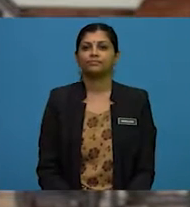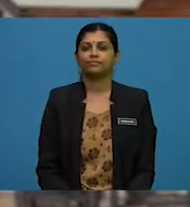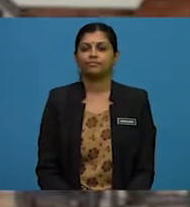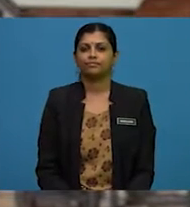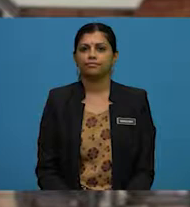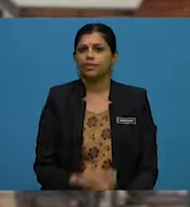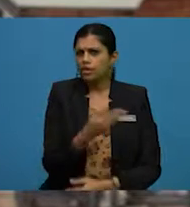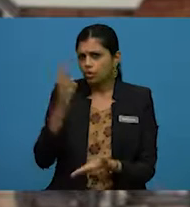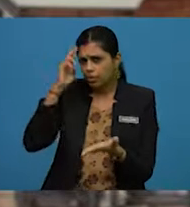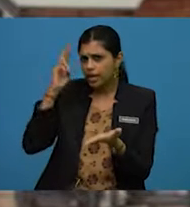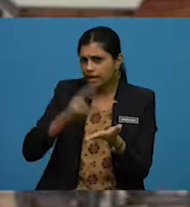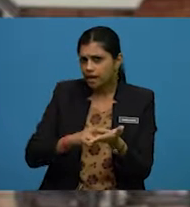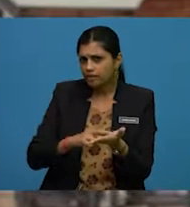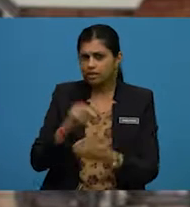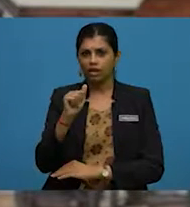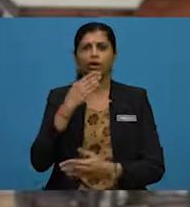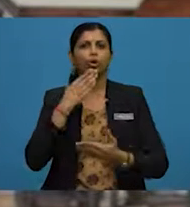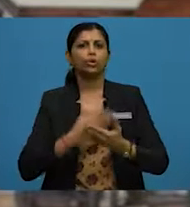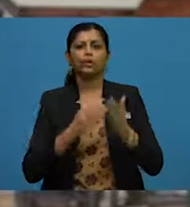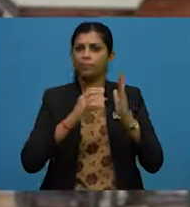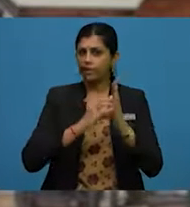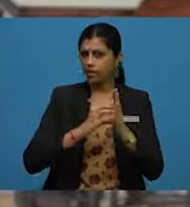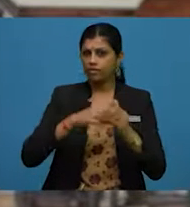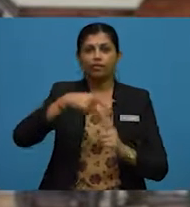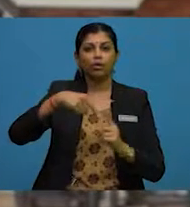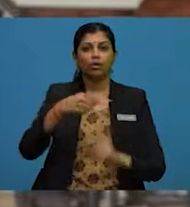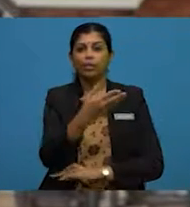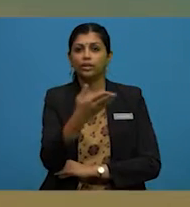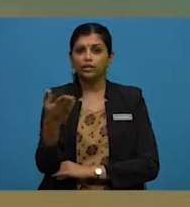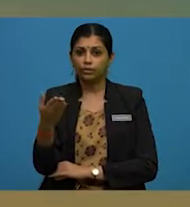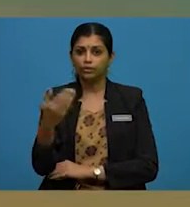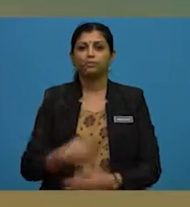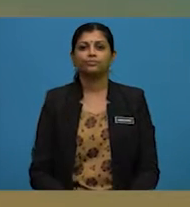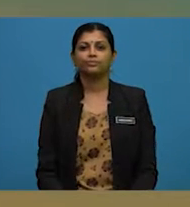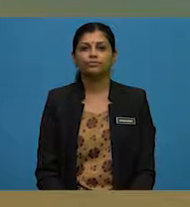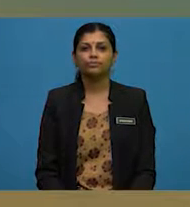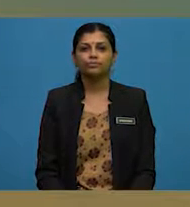Do you recognize a good paragraph when you read one?